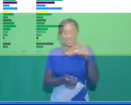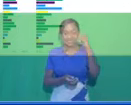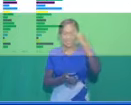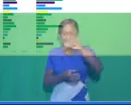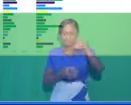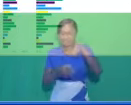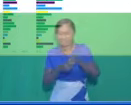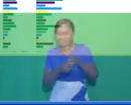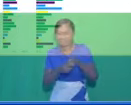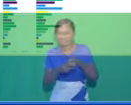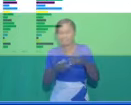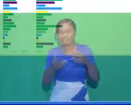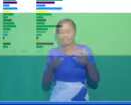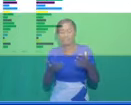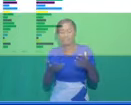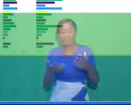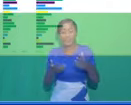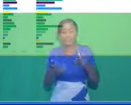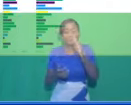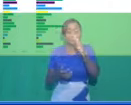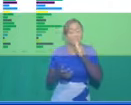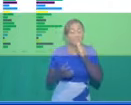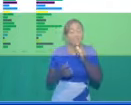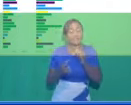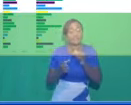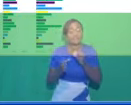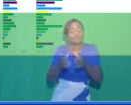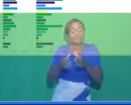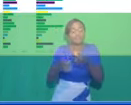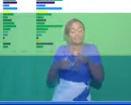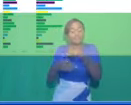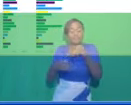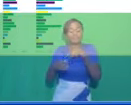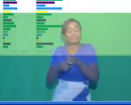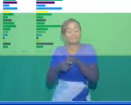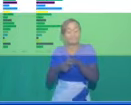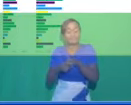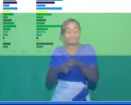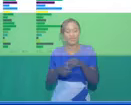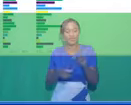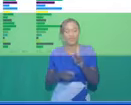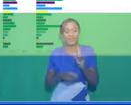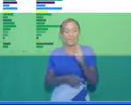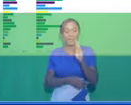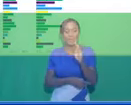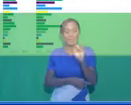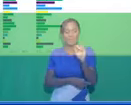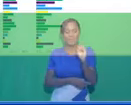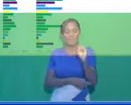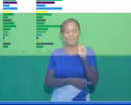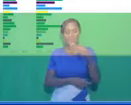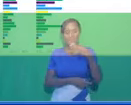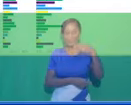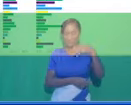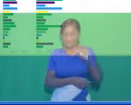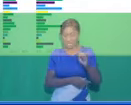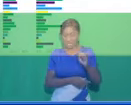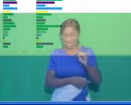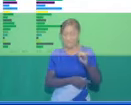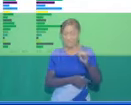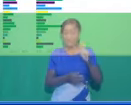involved, technically the private sector is involved as well. That's Bishop Anstey Girls High and Trinity College